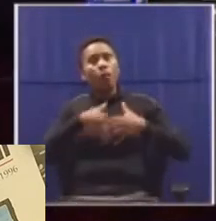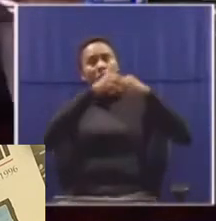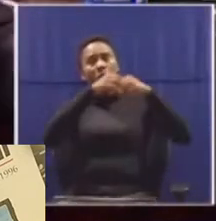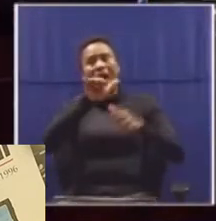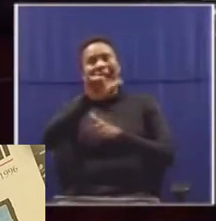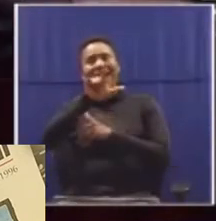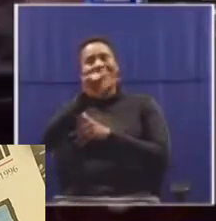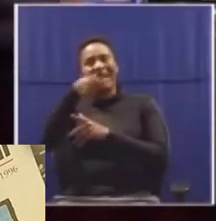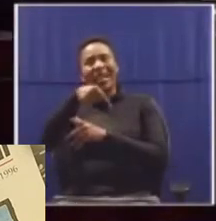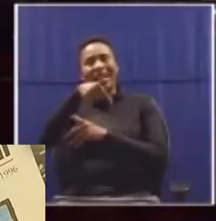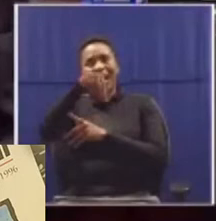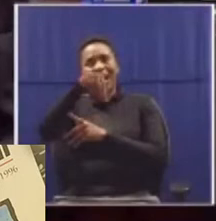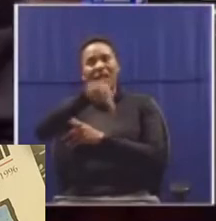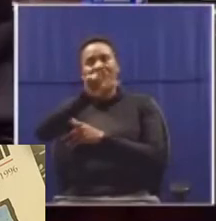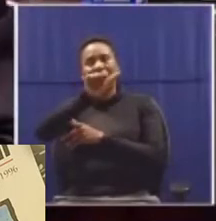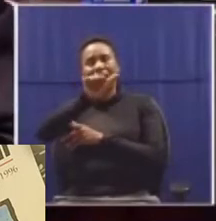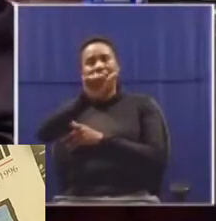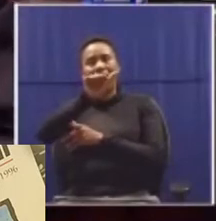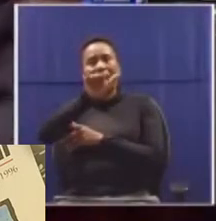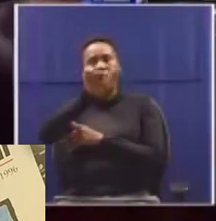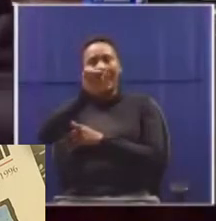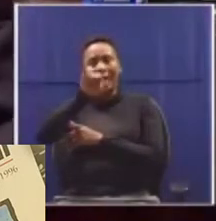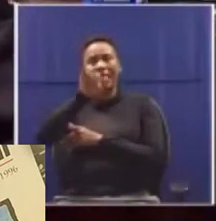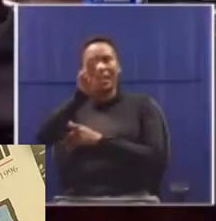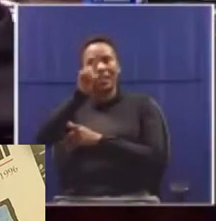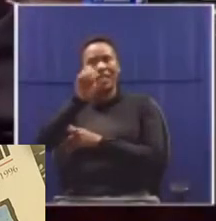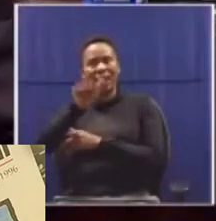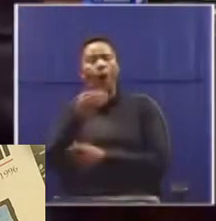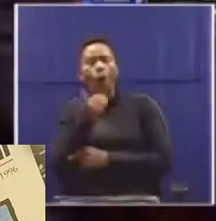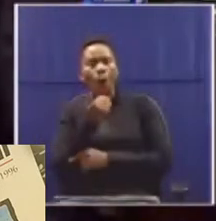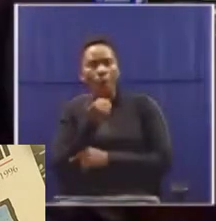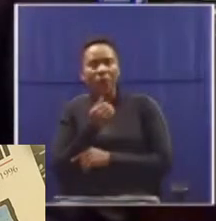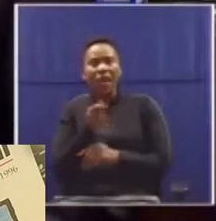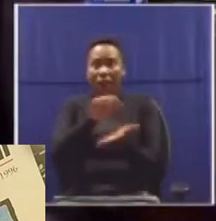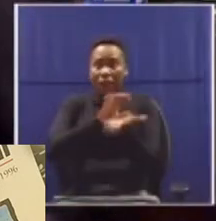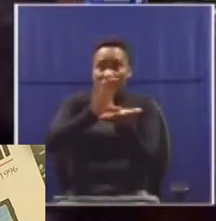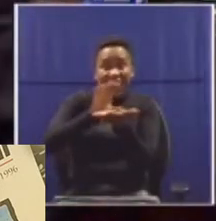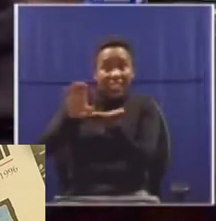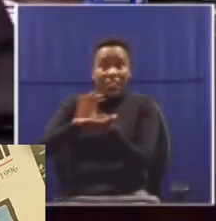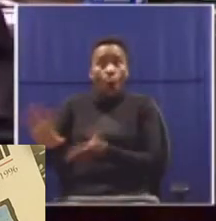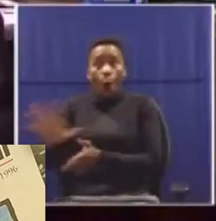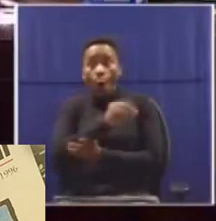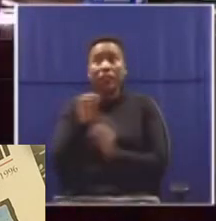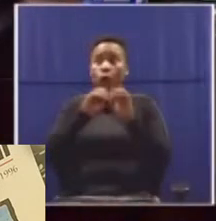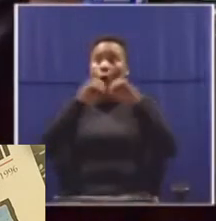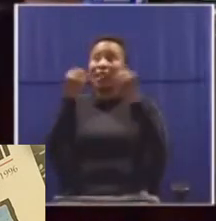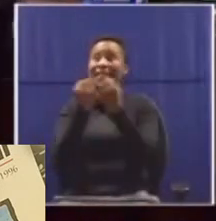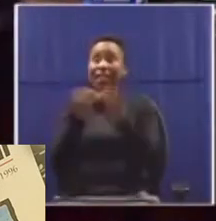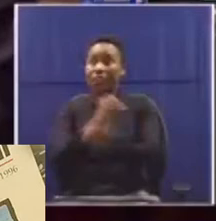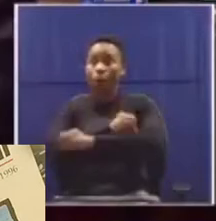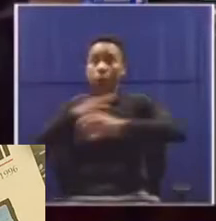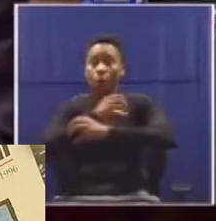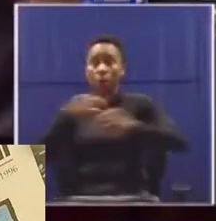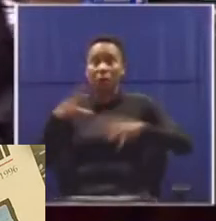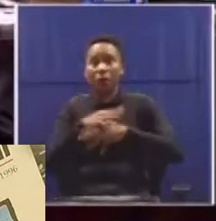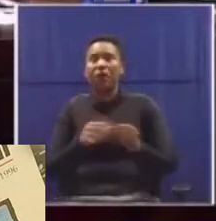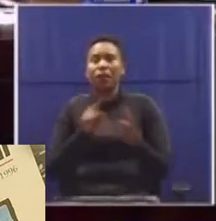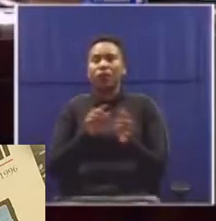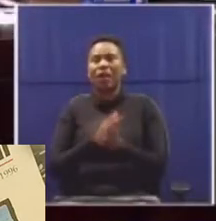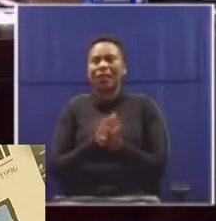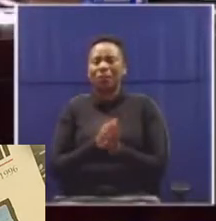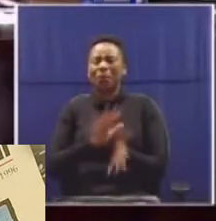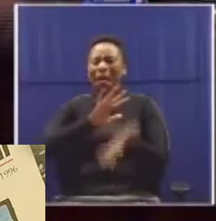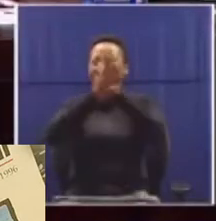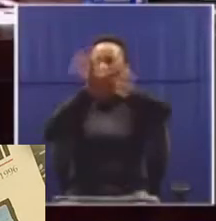States of America created and funded them who is funding all these terrorist organization to cause Mayhem and